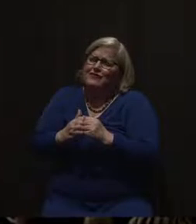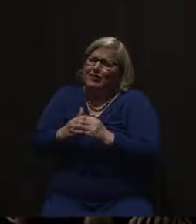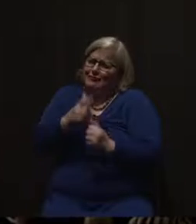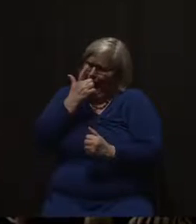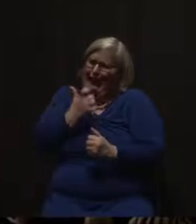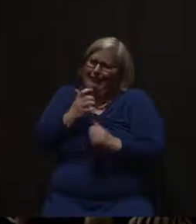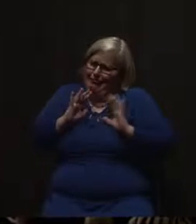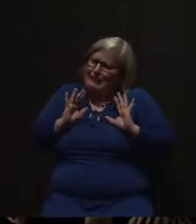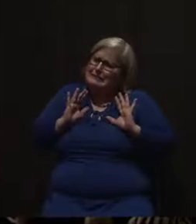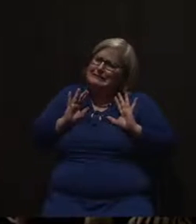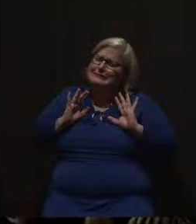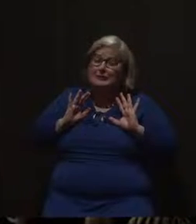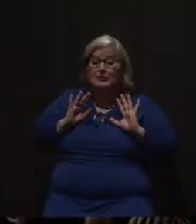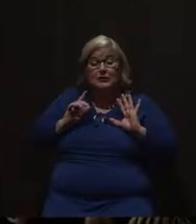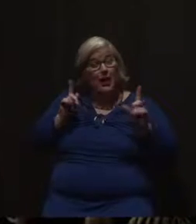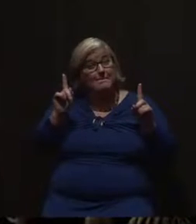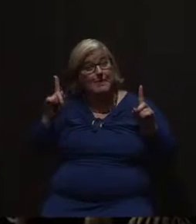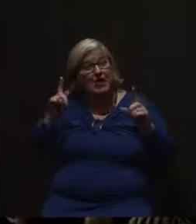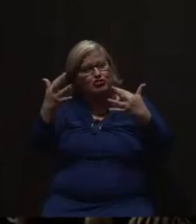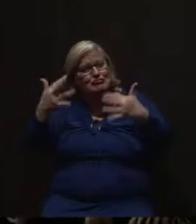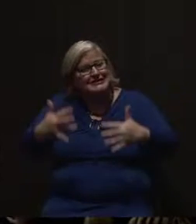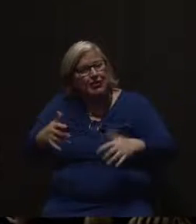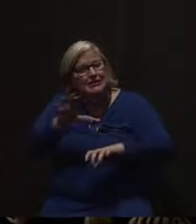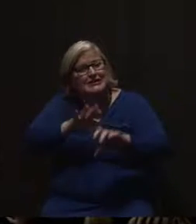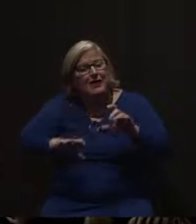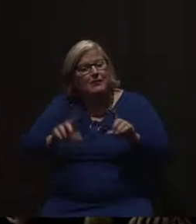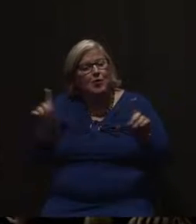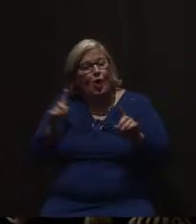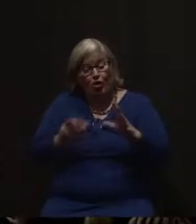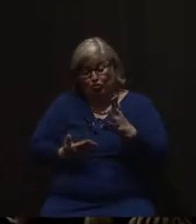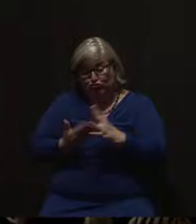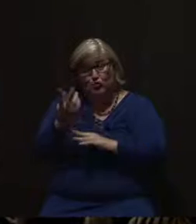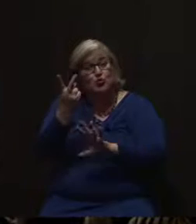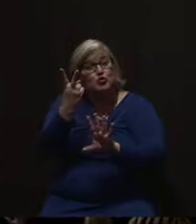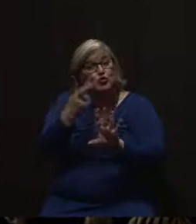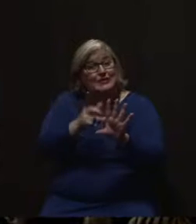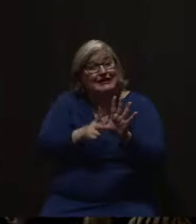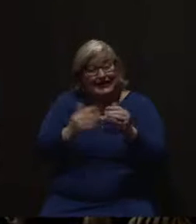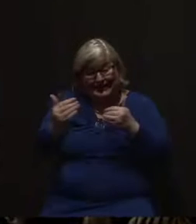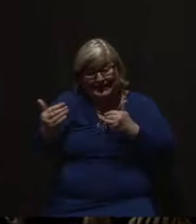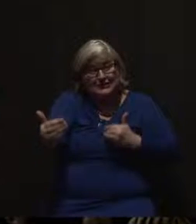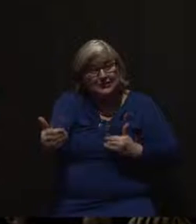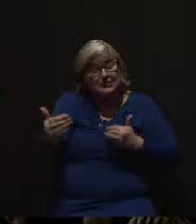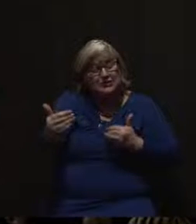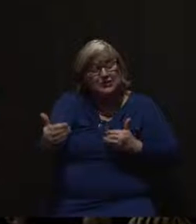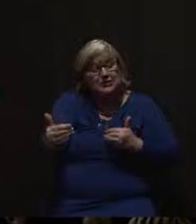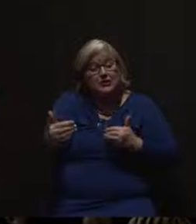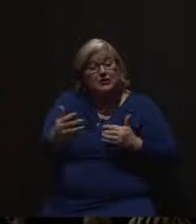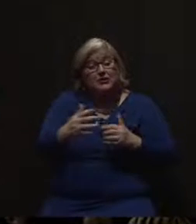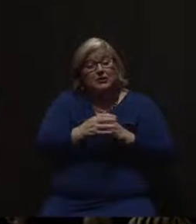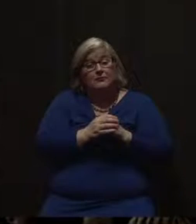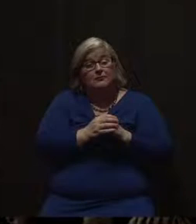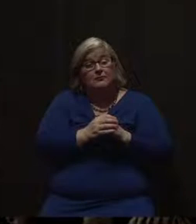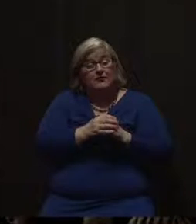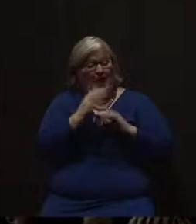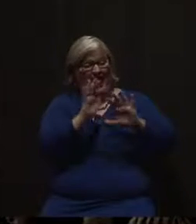work. And the result of the experiment, I think it was over a two-year period,